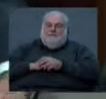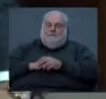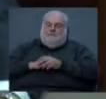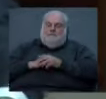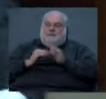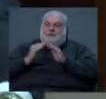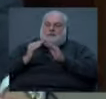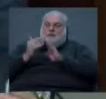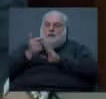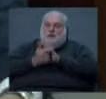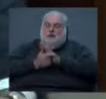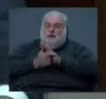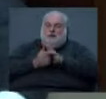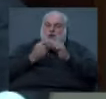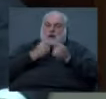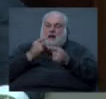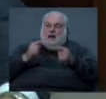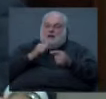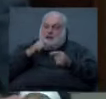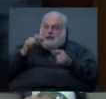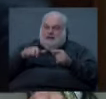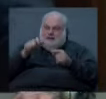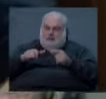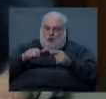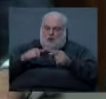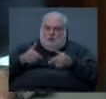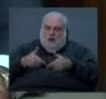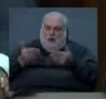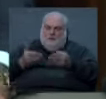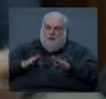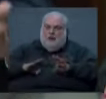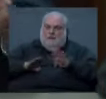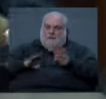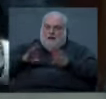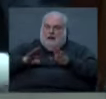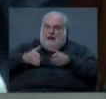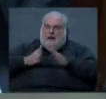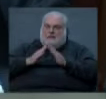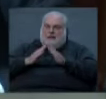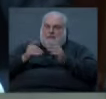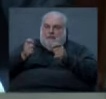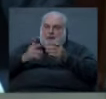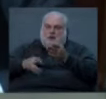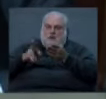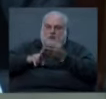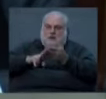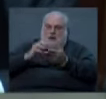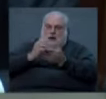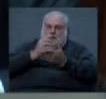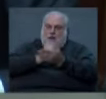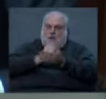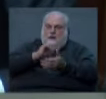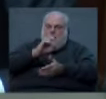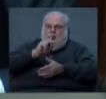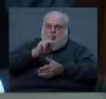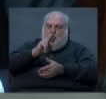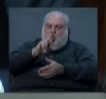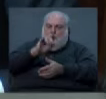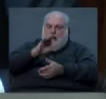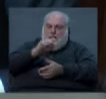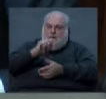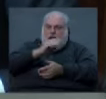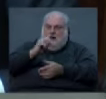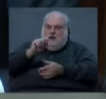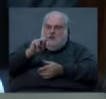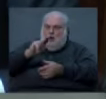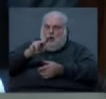An ordinance to declare it impractical and unfeasible to bid to authorize the city manager to enter into a contract with Kraft & Toll & Associates Incorporated in amount not